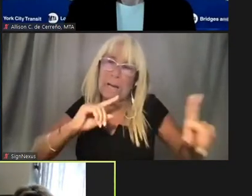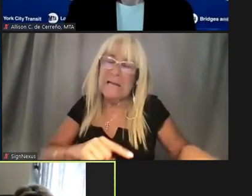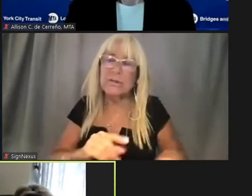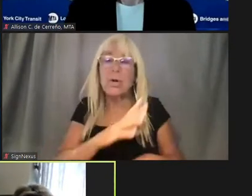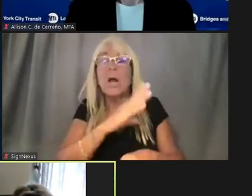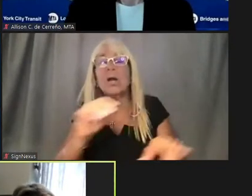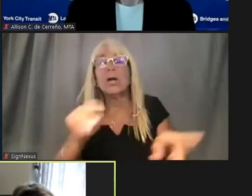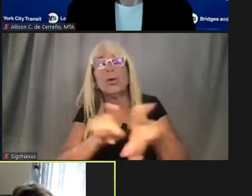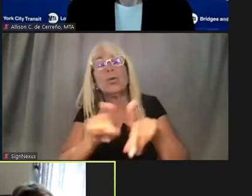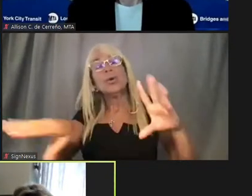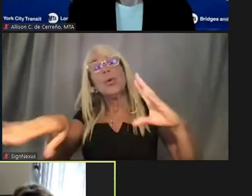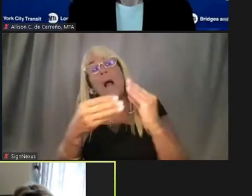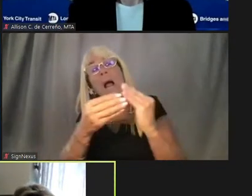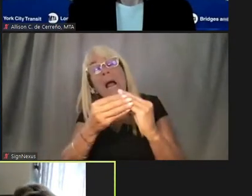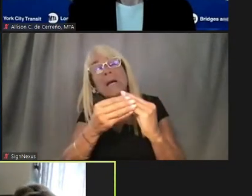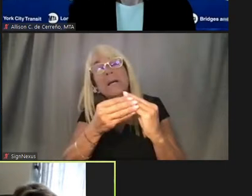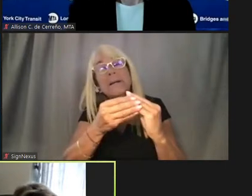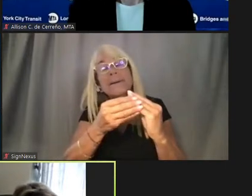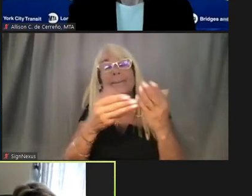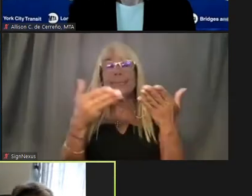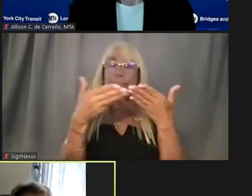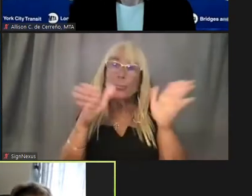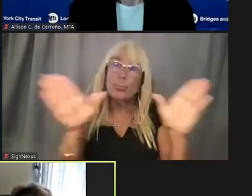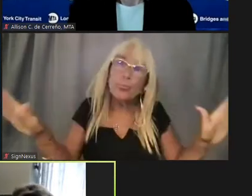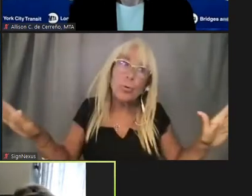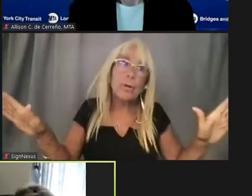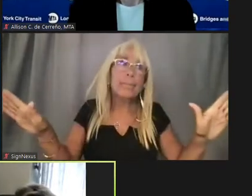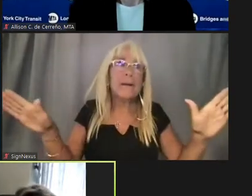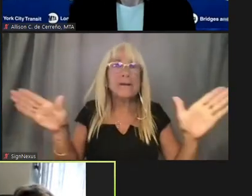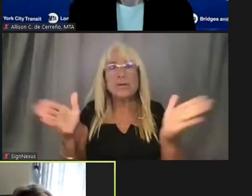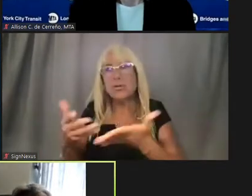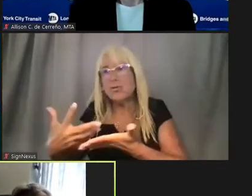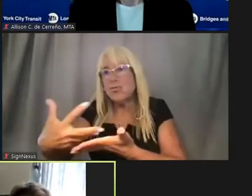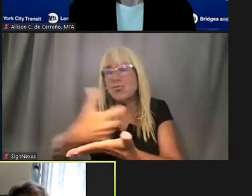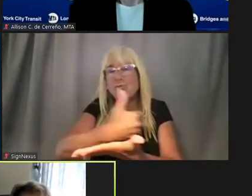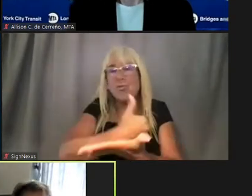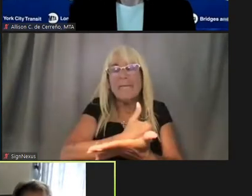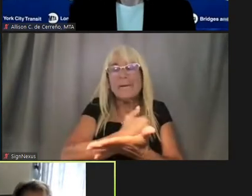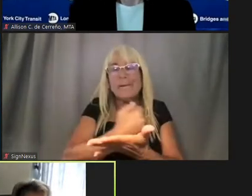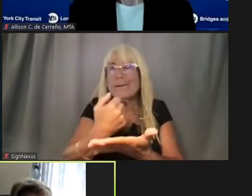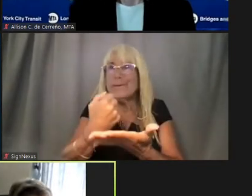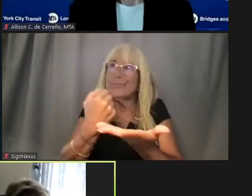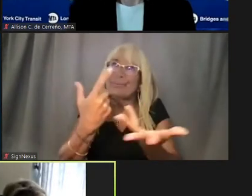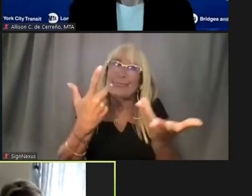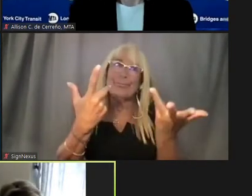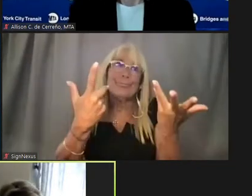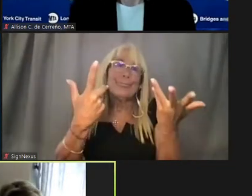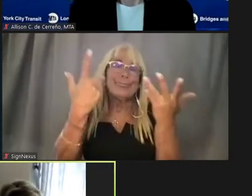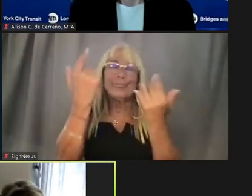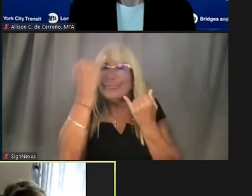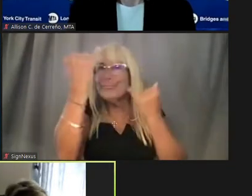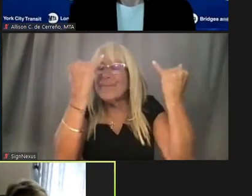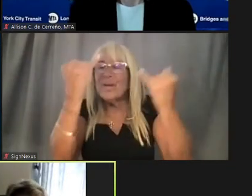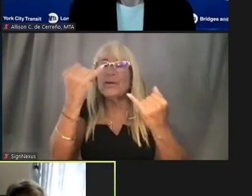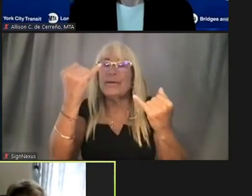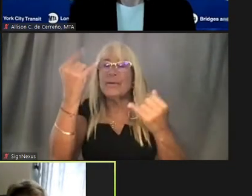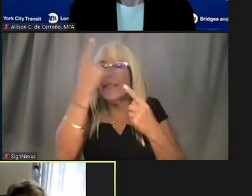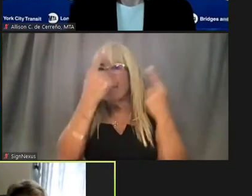added additional broad-based Revenue stream should be considered thank you